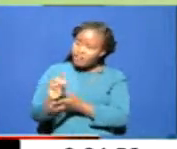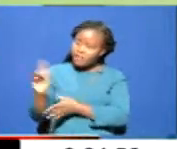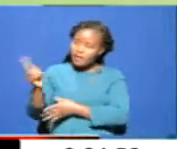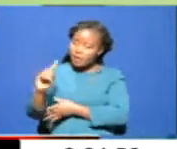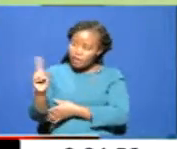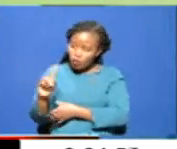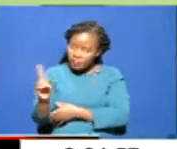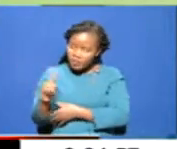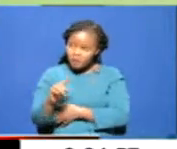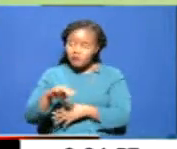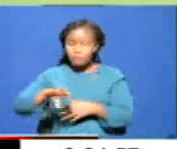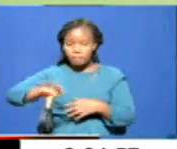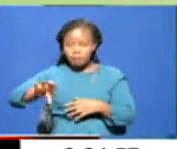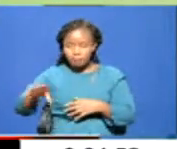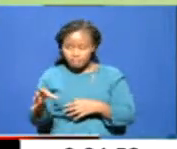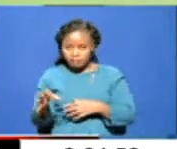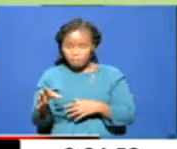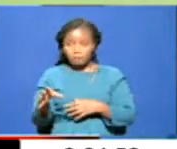County,